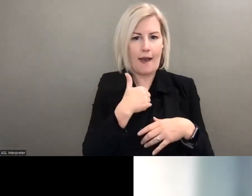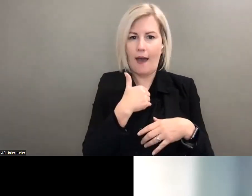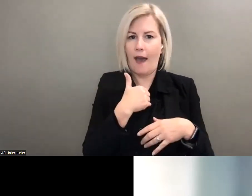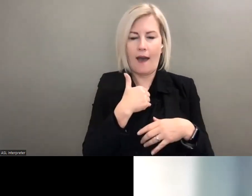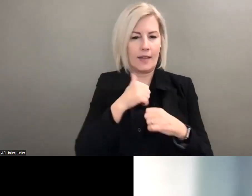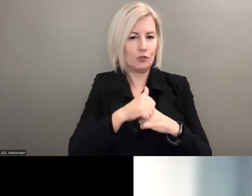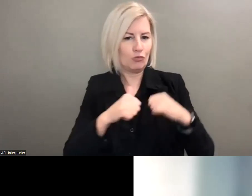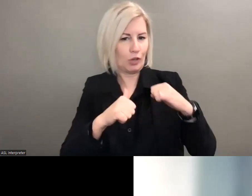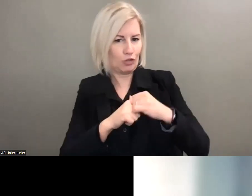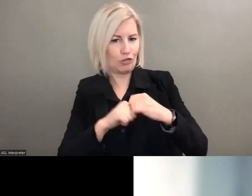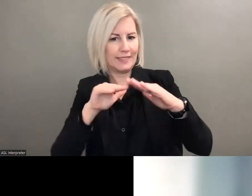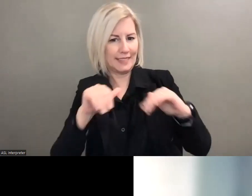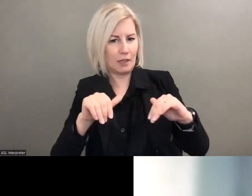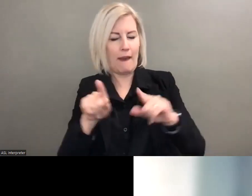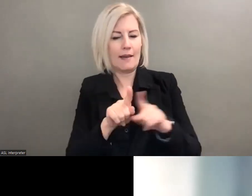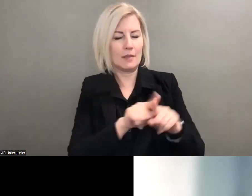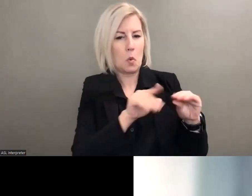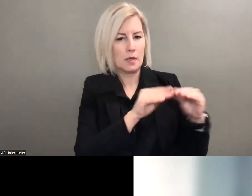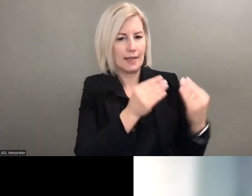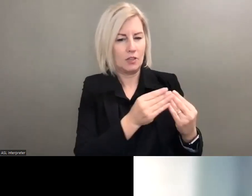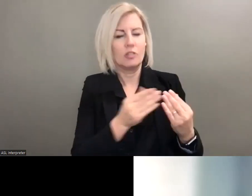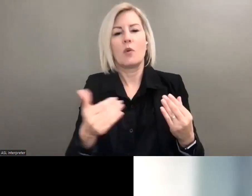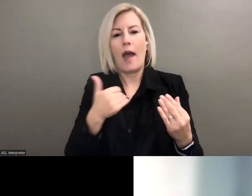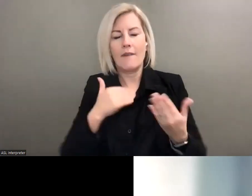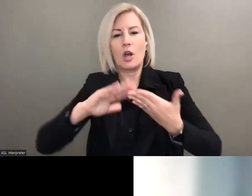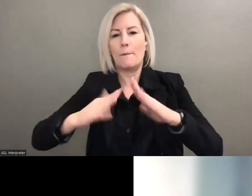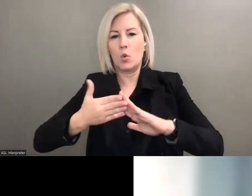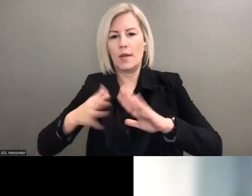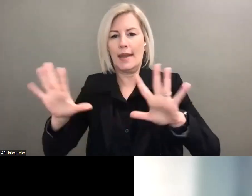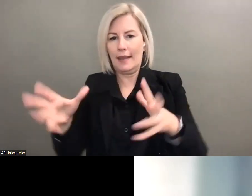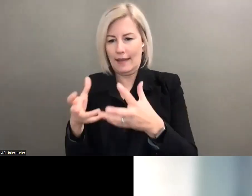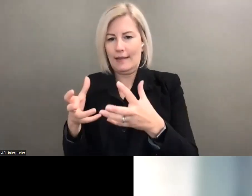infrastructure as an organization to do community gathering,